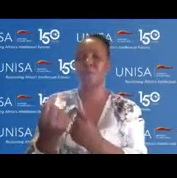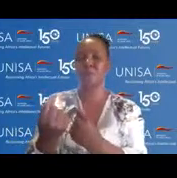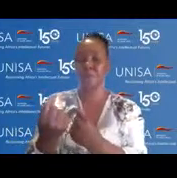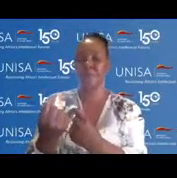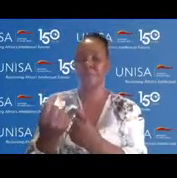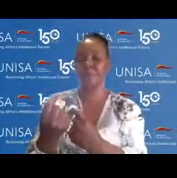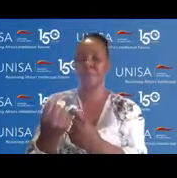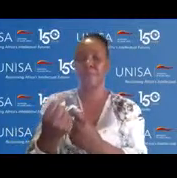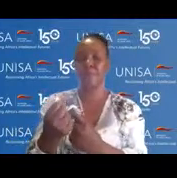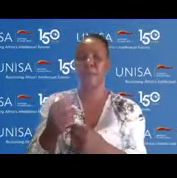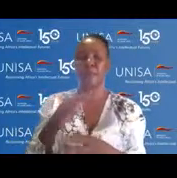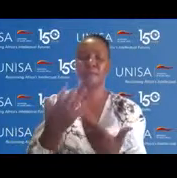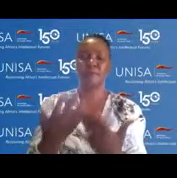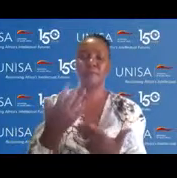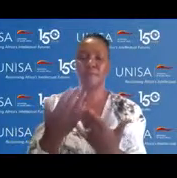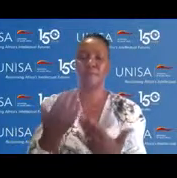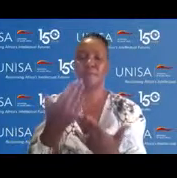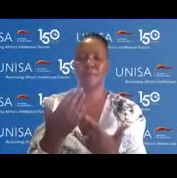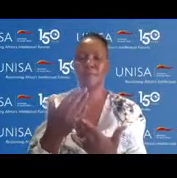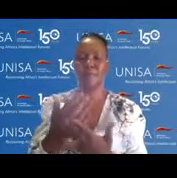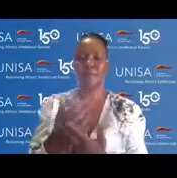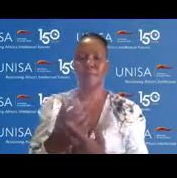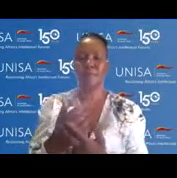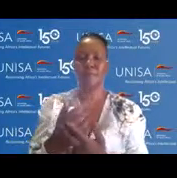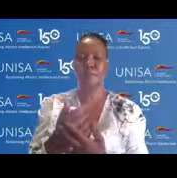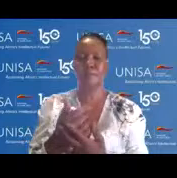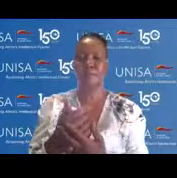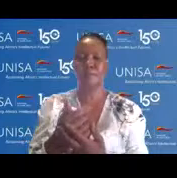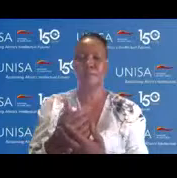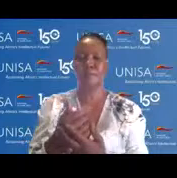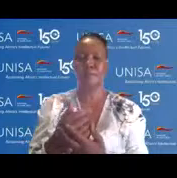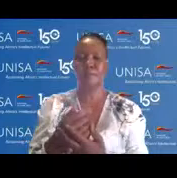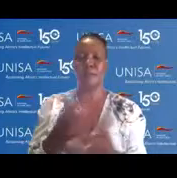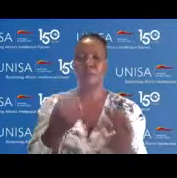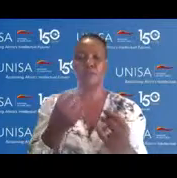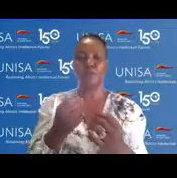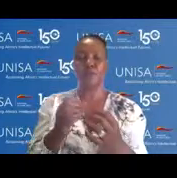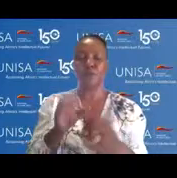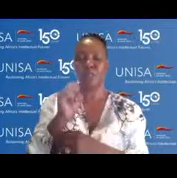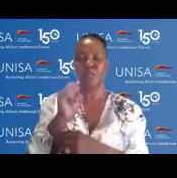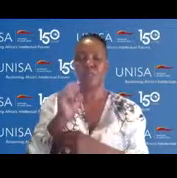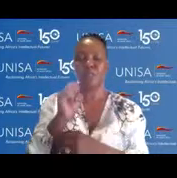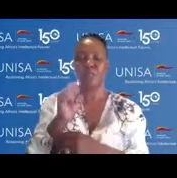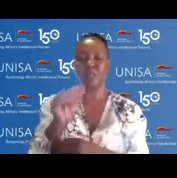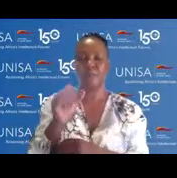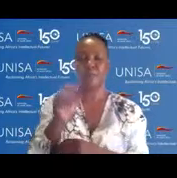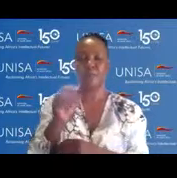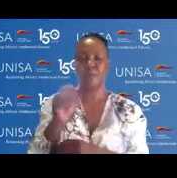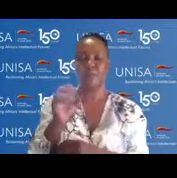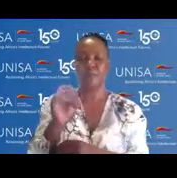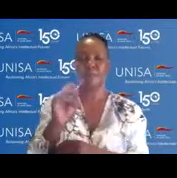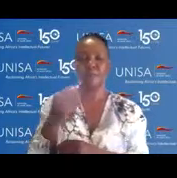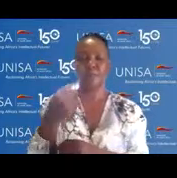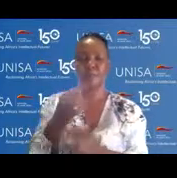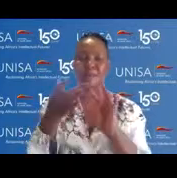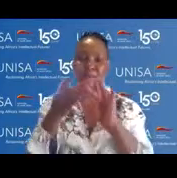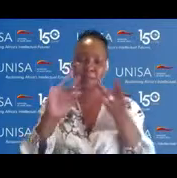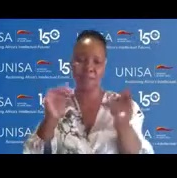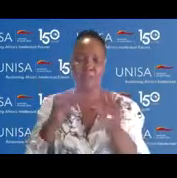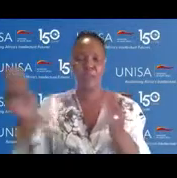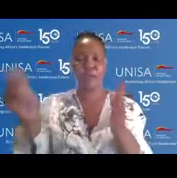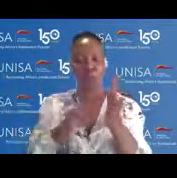for, let me do Samsung Internet. I click on it. Now I want to go and see,